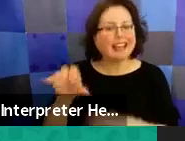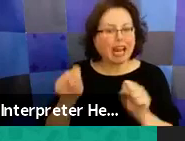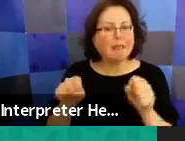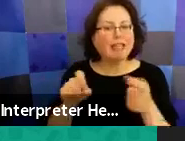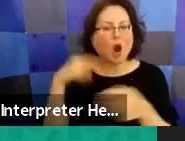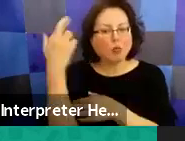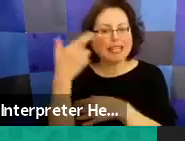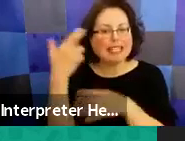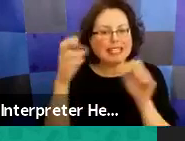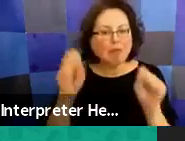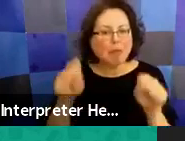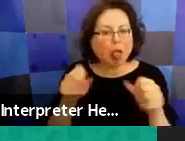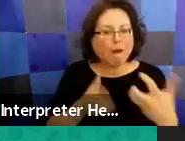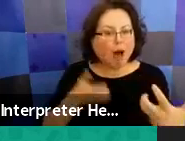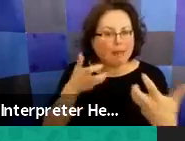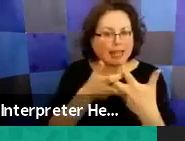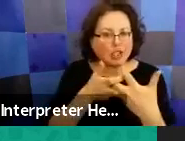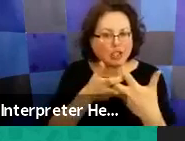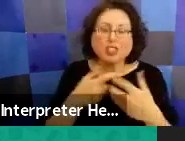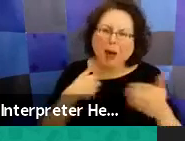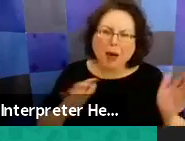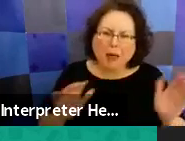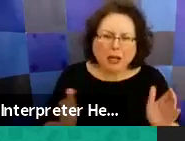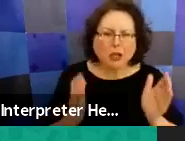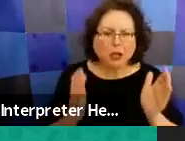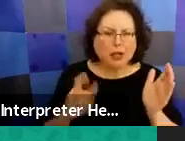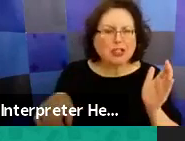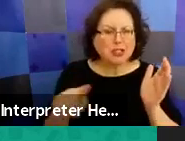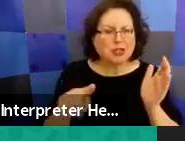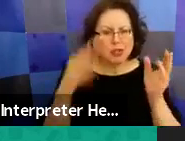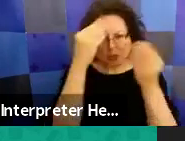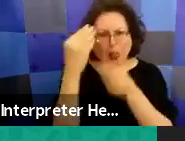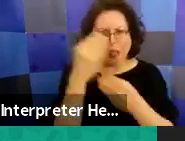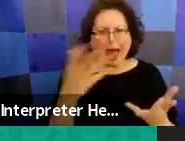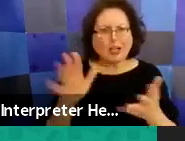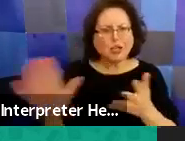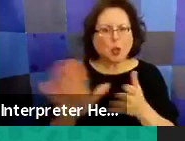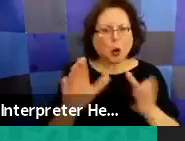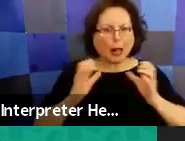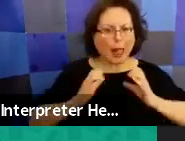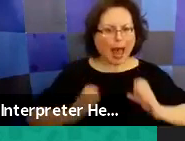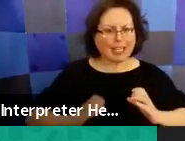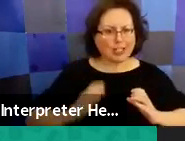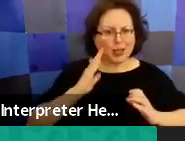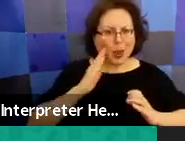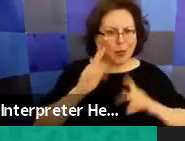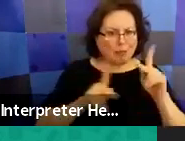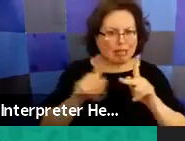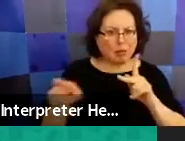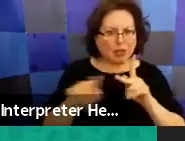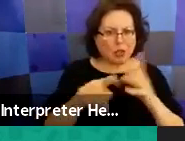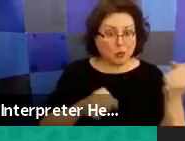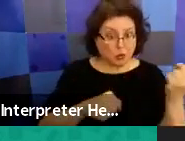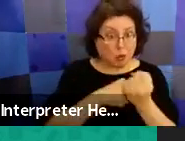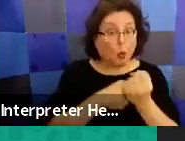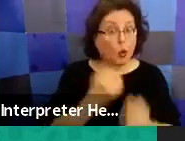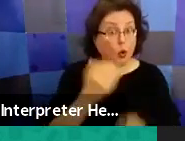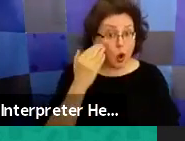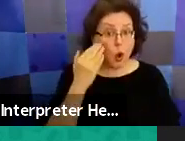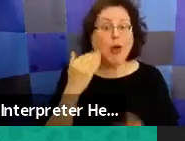certainly encourage people to let their clients know, let people that they support know that there are